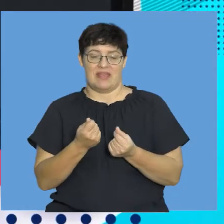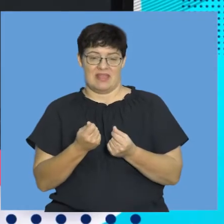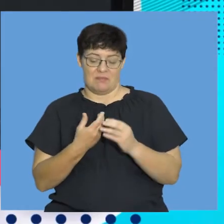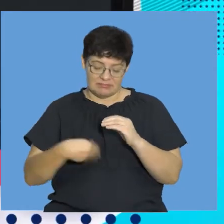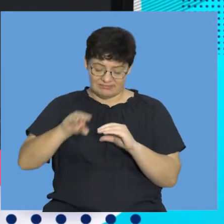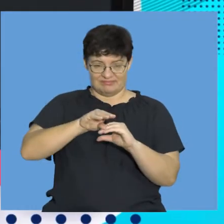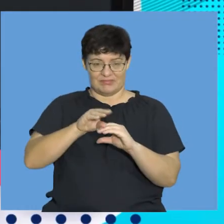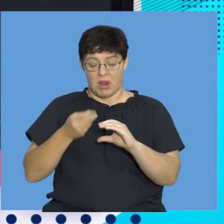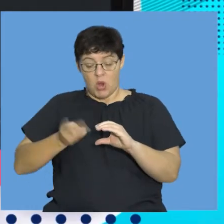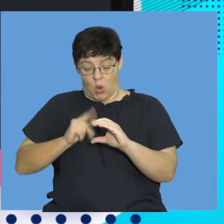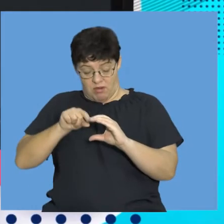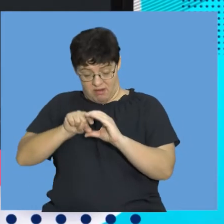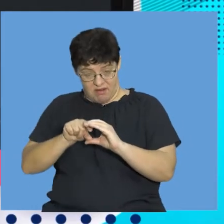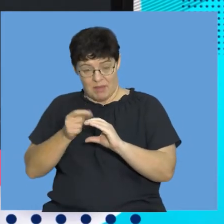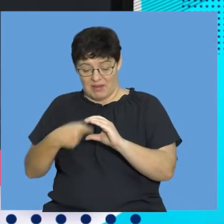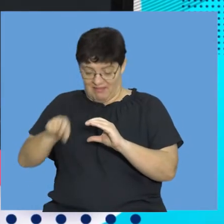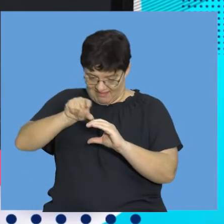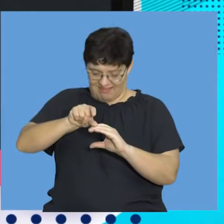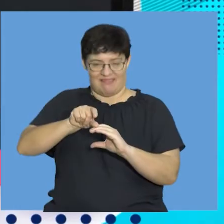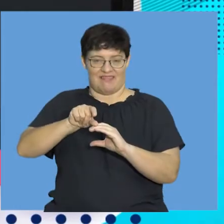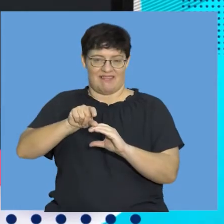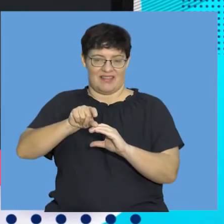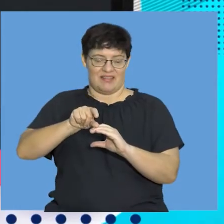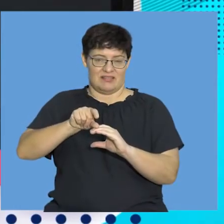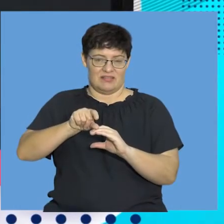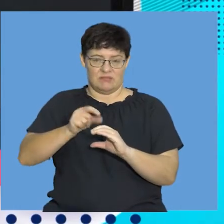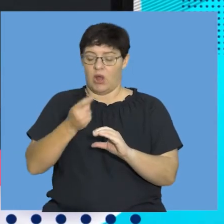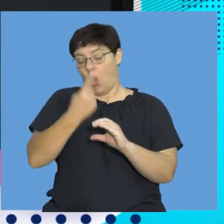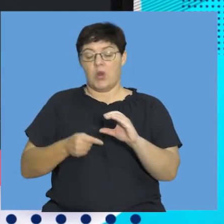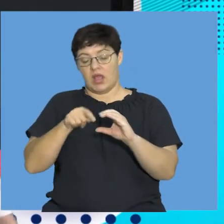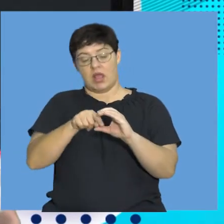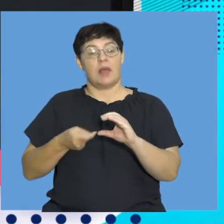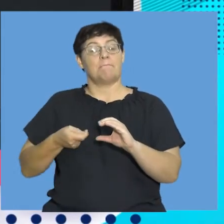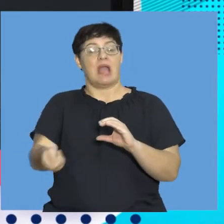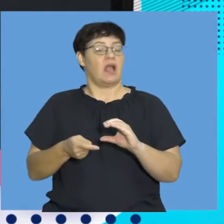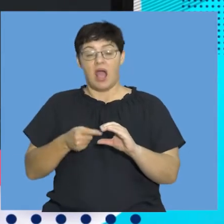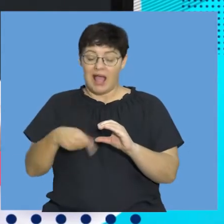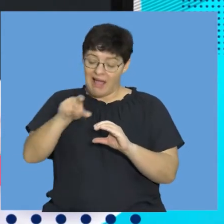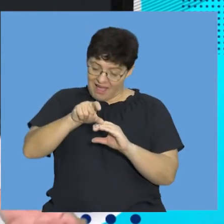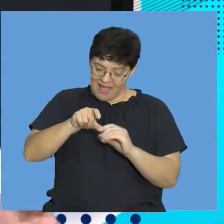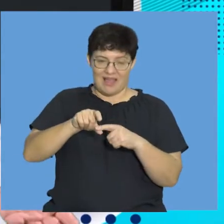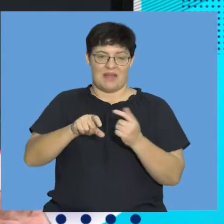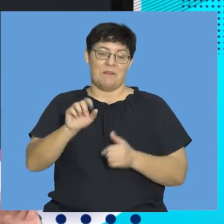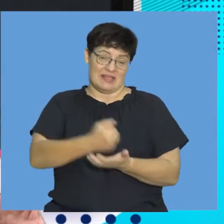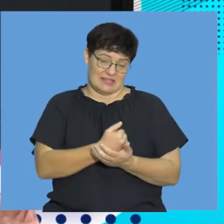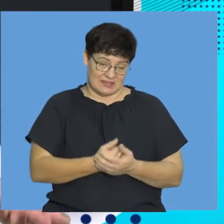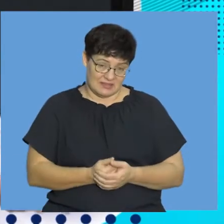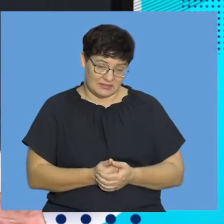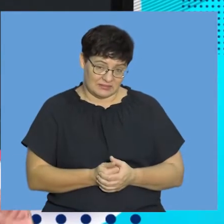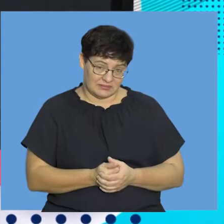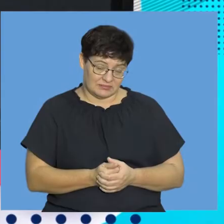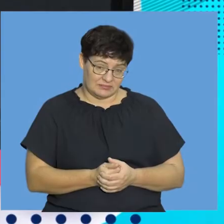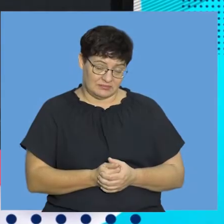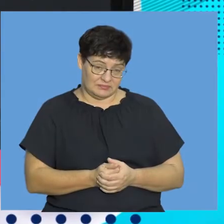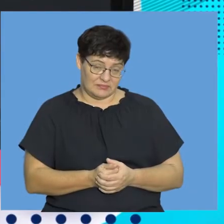a loan needs to be financed. In other words, you're not going to get the loan and you only have to pay back the loan.